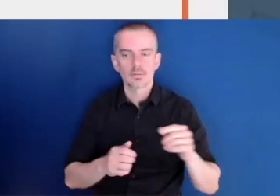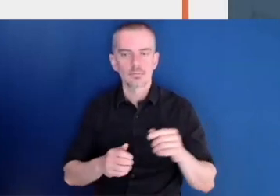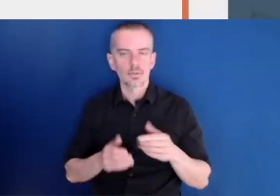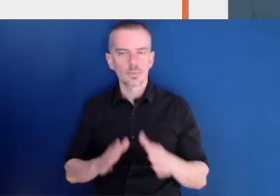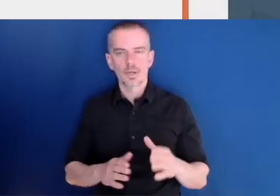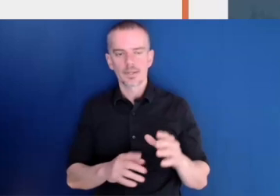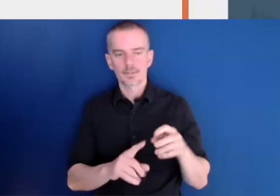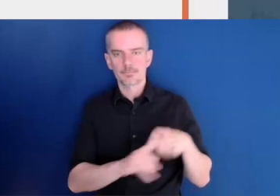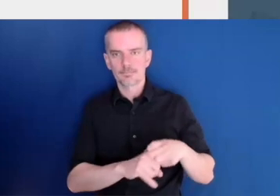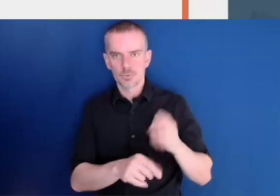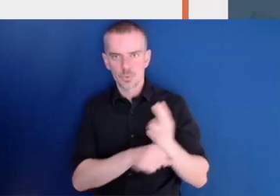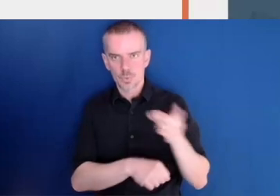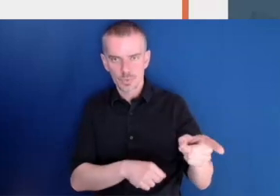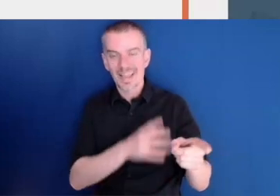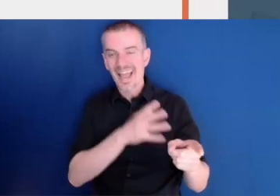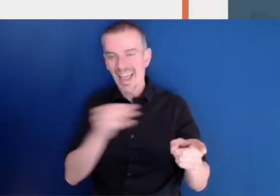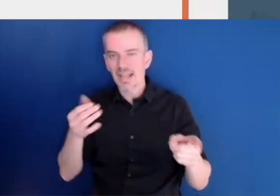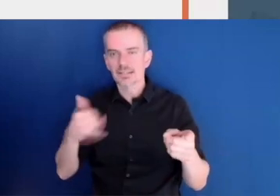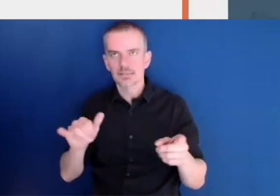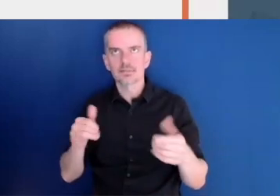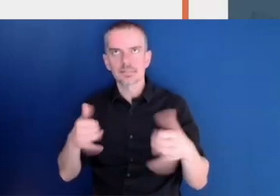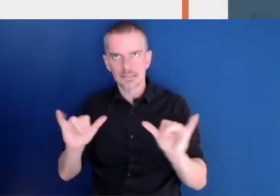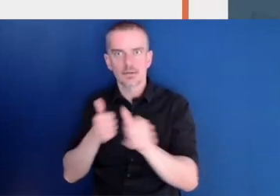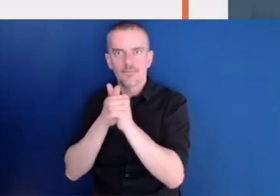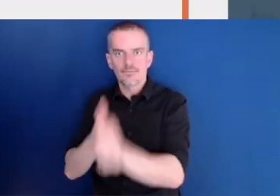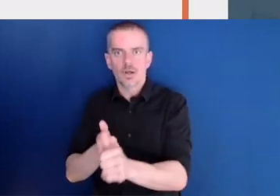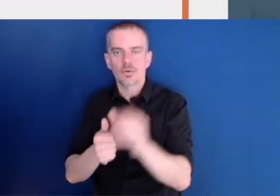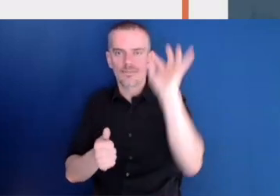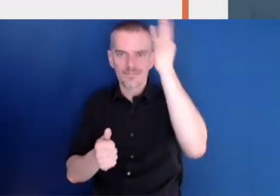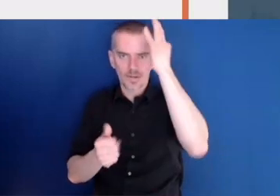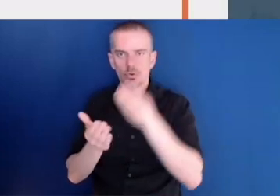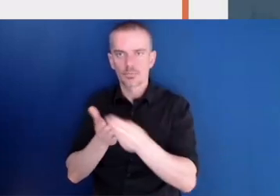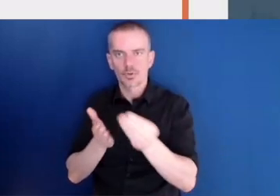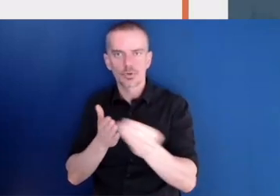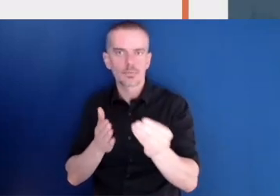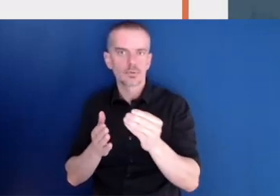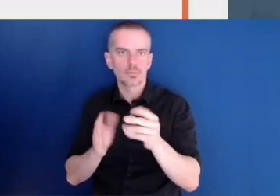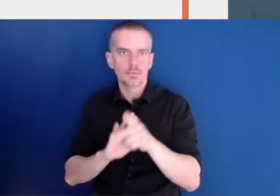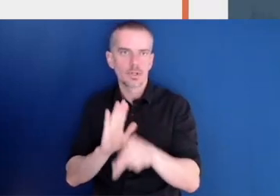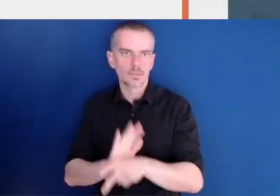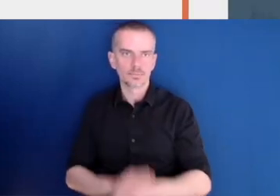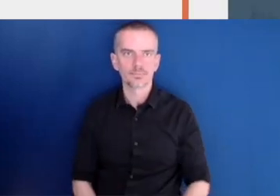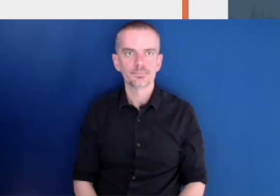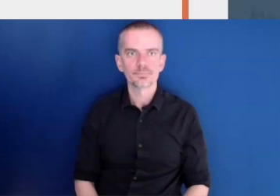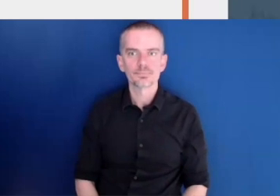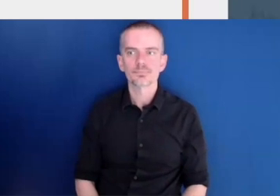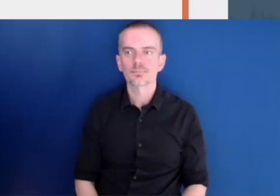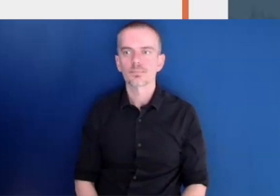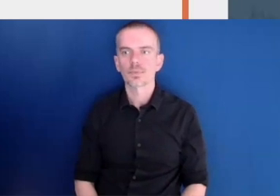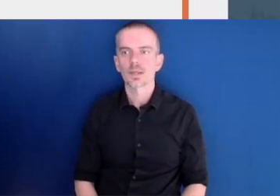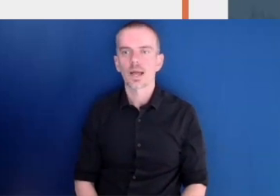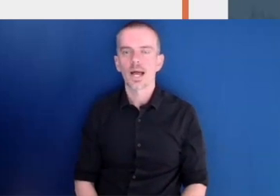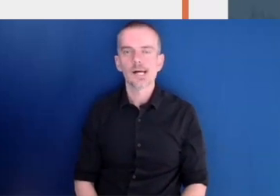partner while still complying with federal procurement policy? And